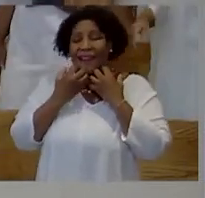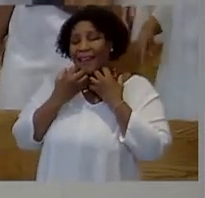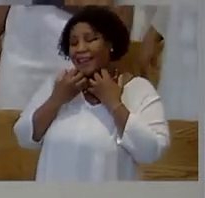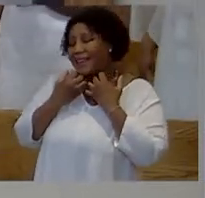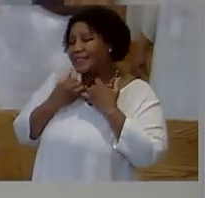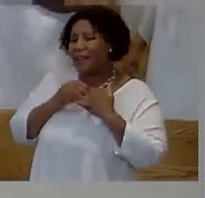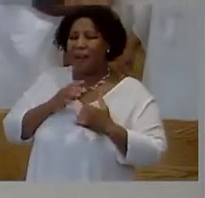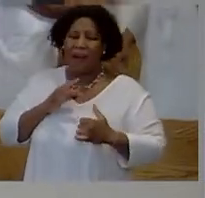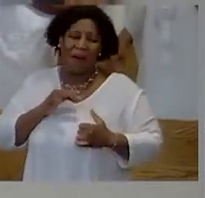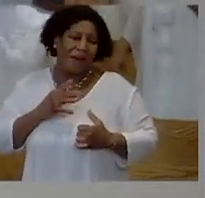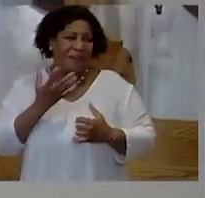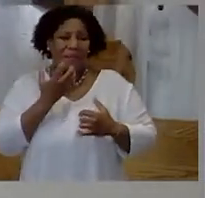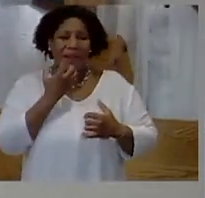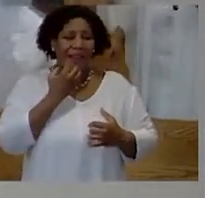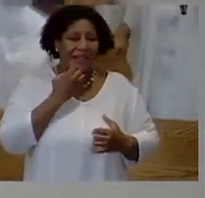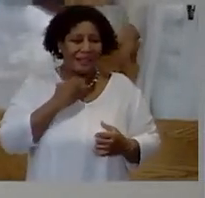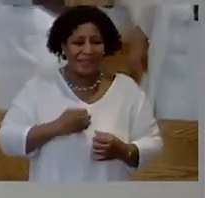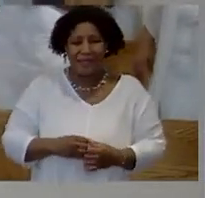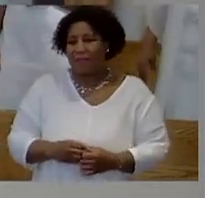Oh, he's precious.